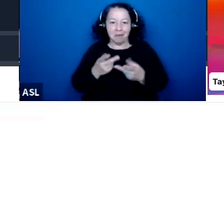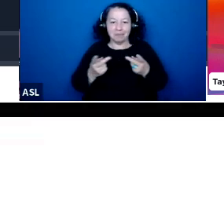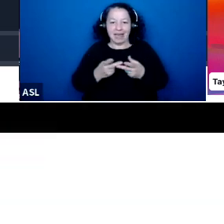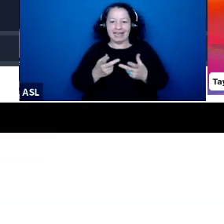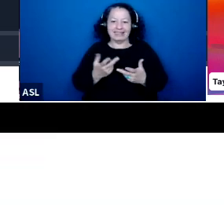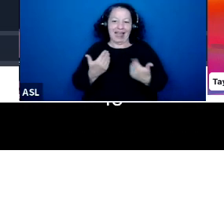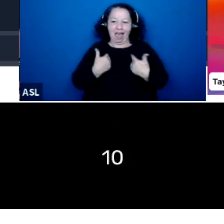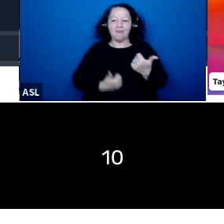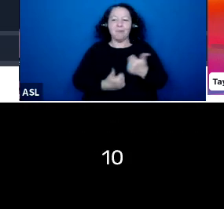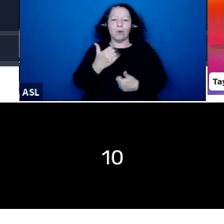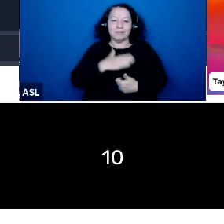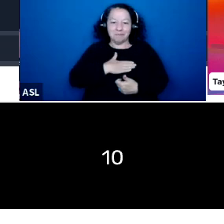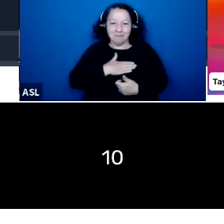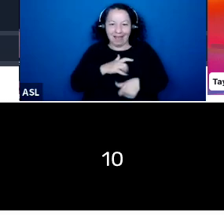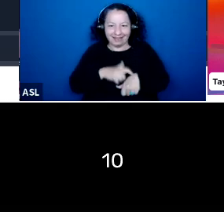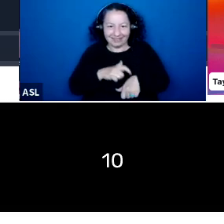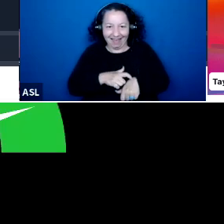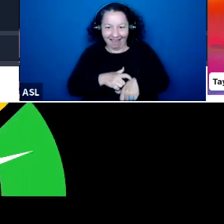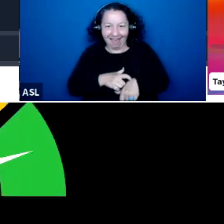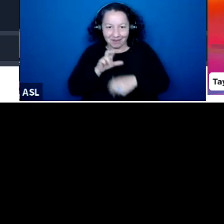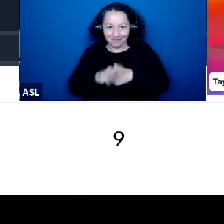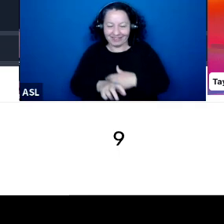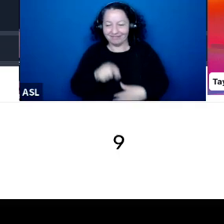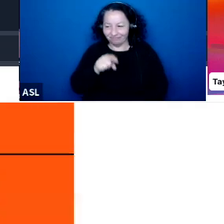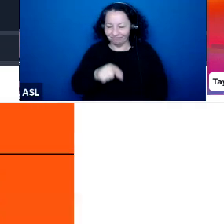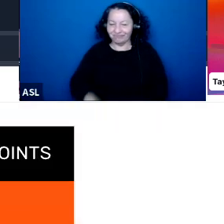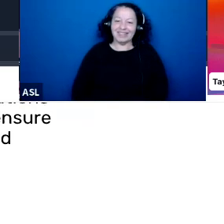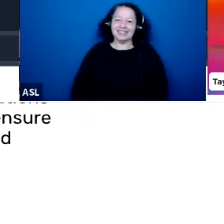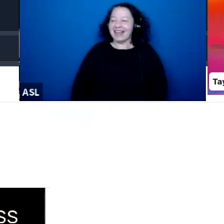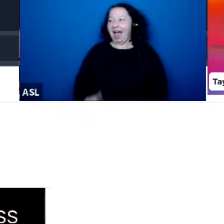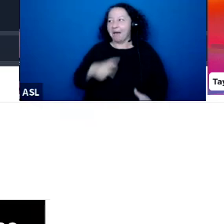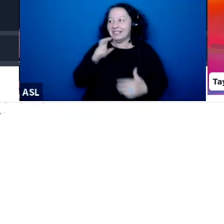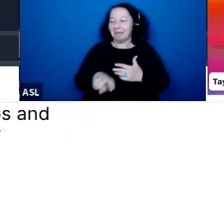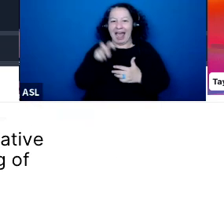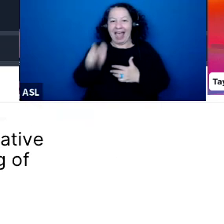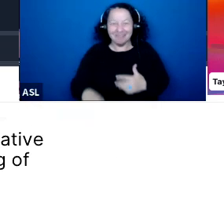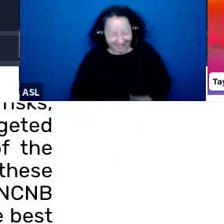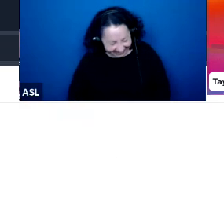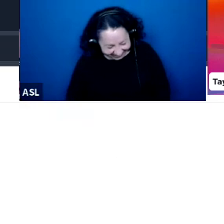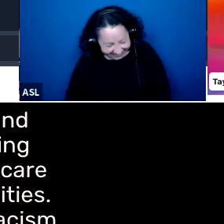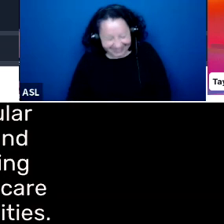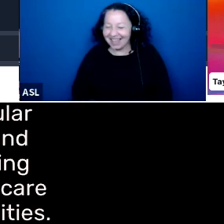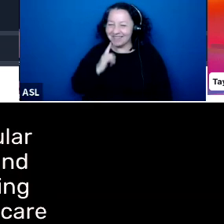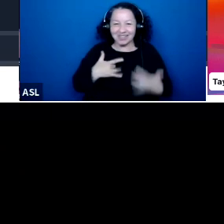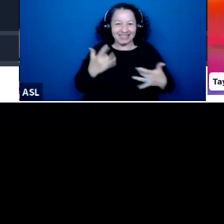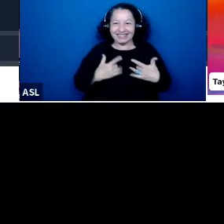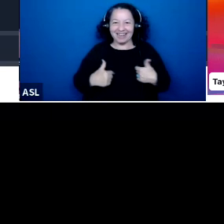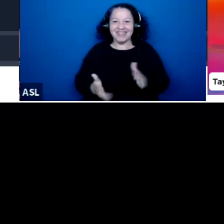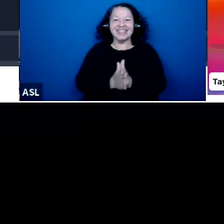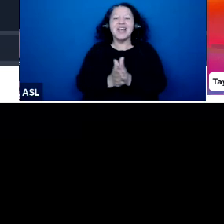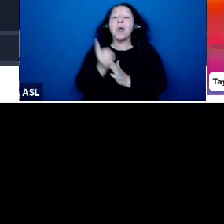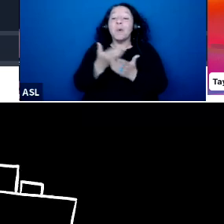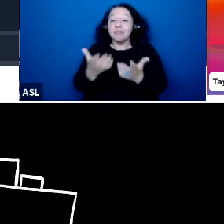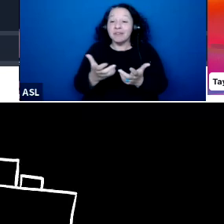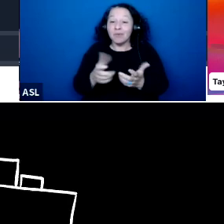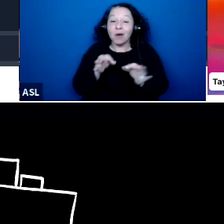the place where I spent personally the most amount of time. But I'm getting too excited. I'm getting ahead of myself because one of the